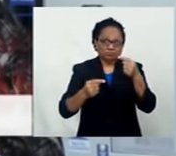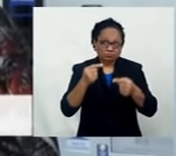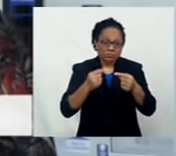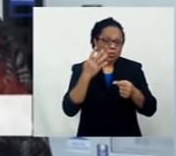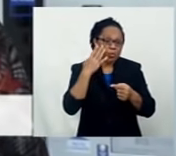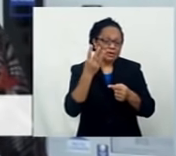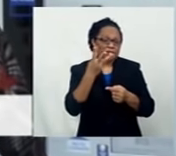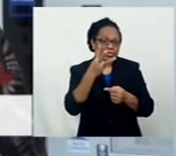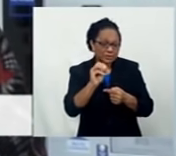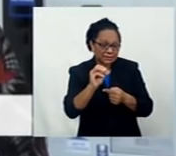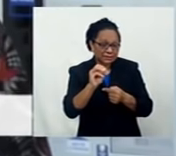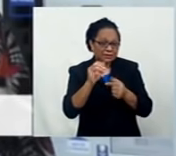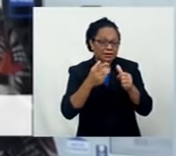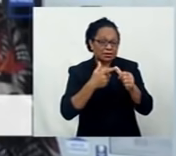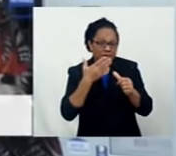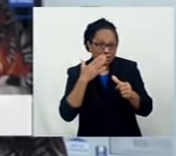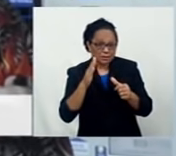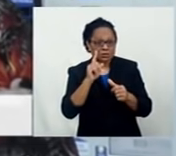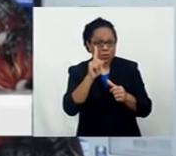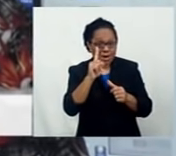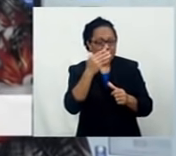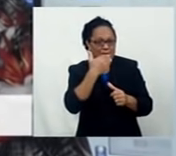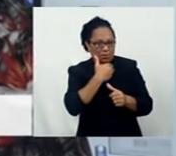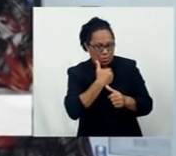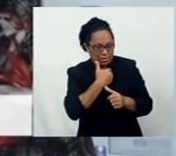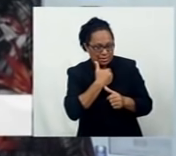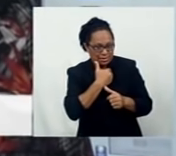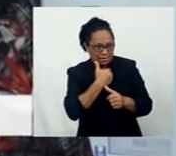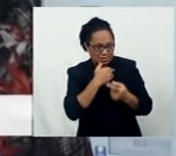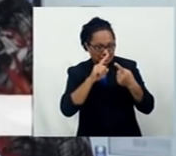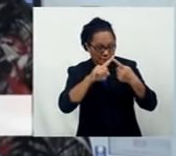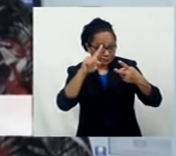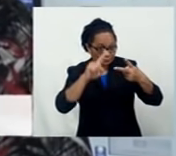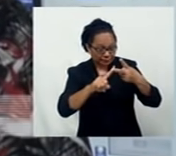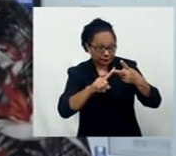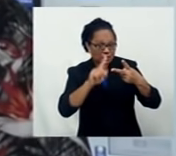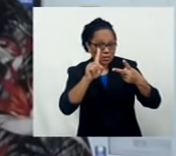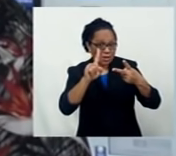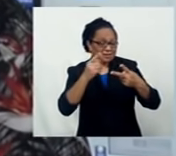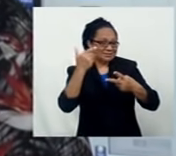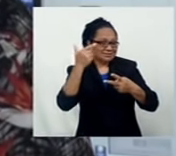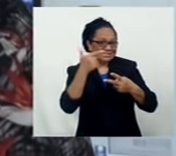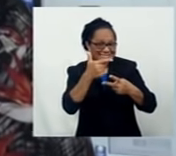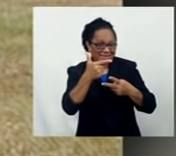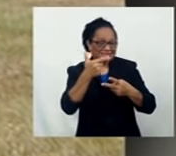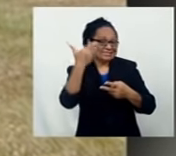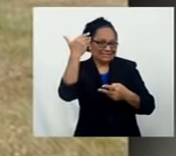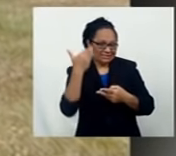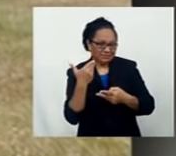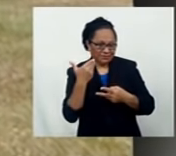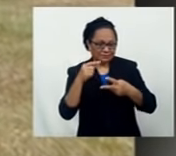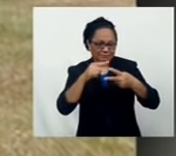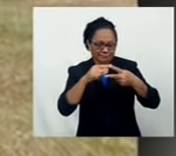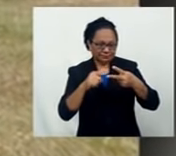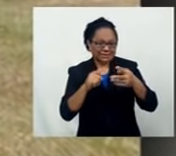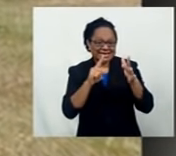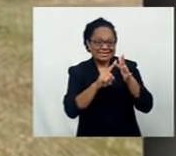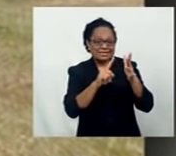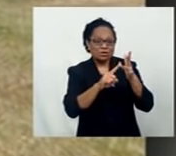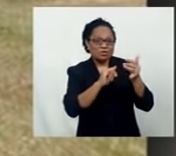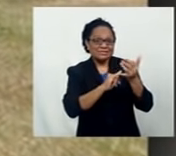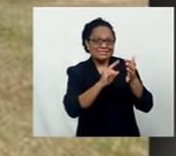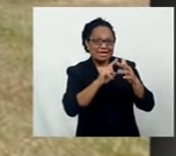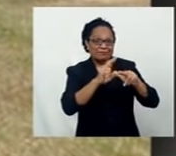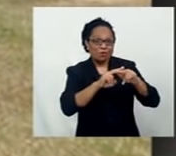That's both of them. One will compete in the morning, and the other will compete at 7 in the evening. And Iosefo will be the last